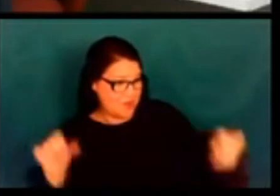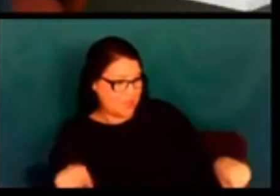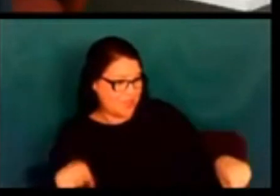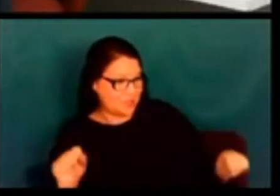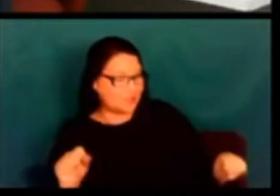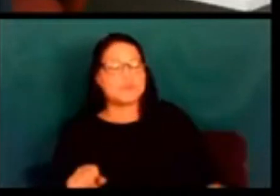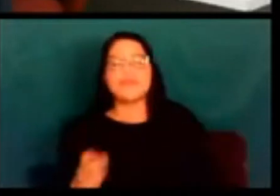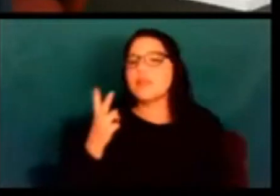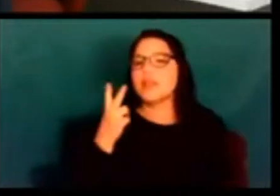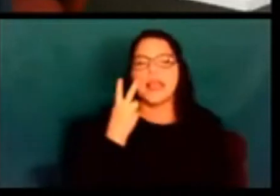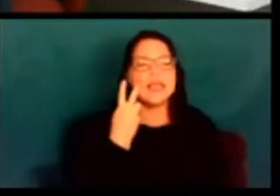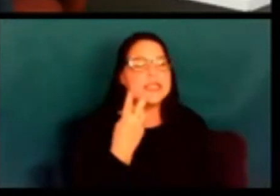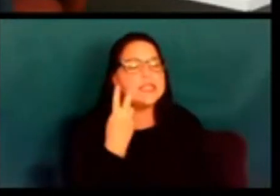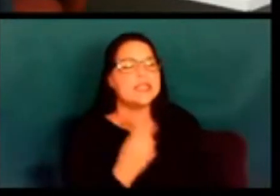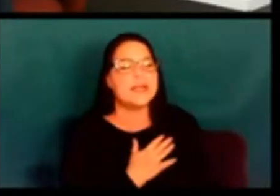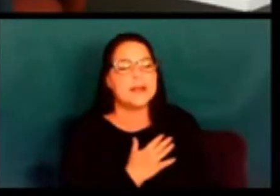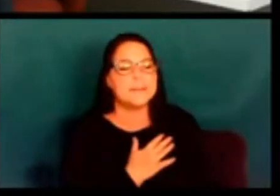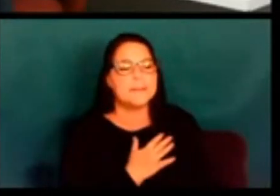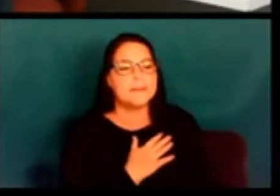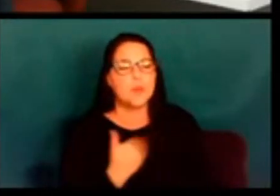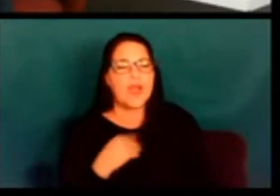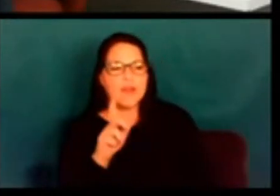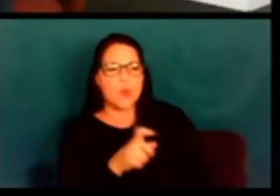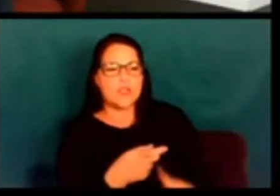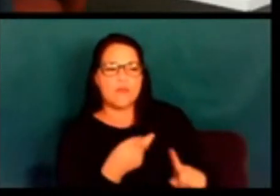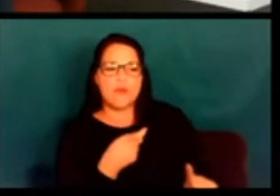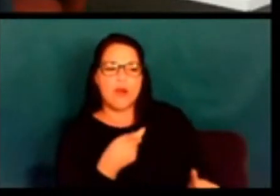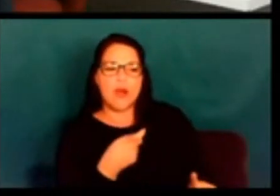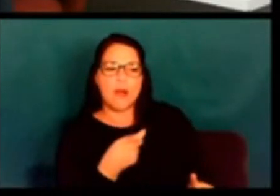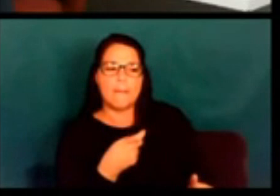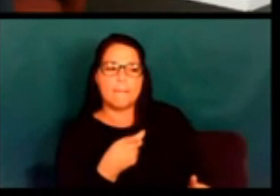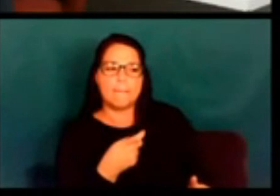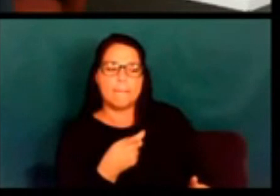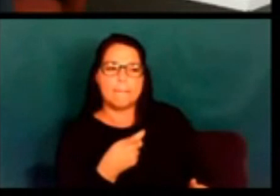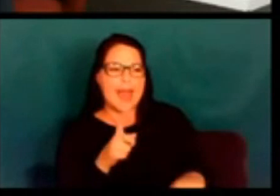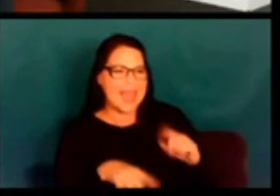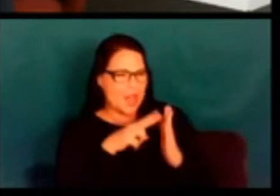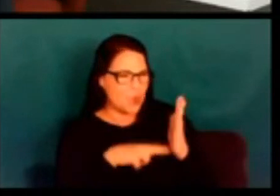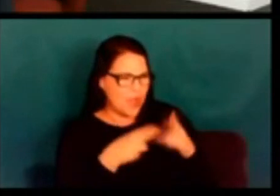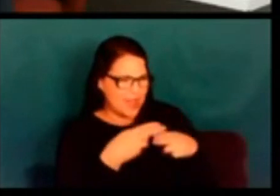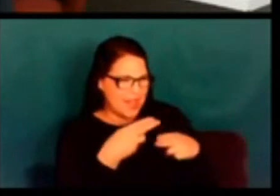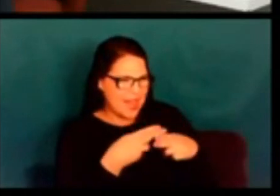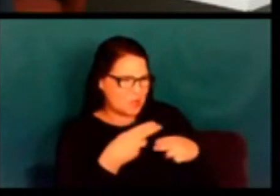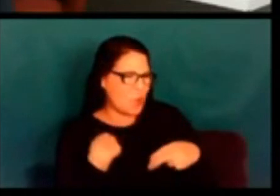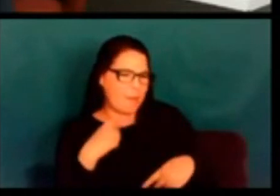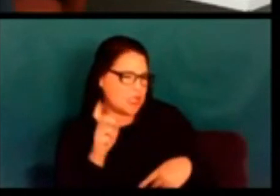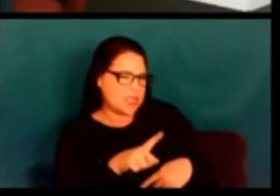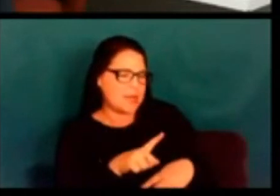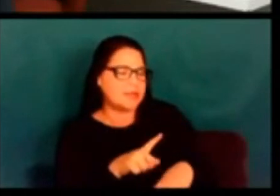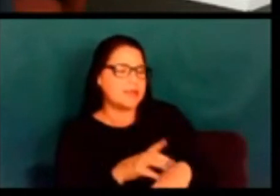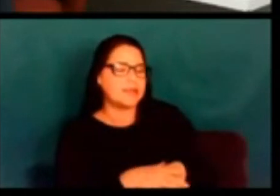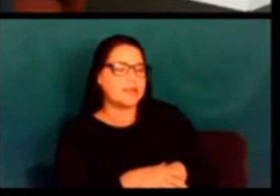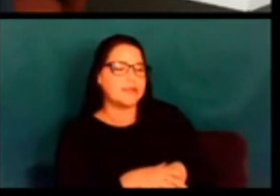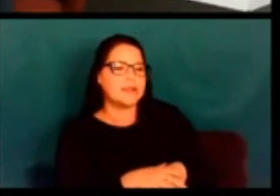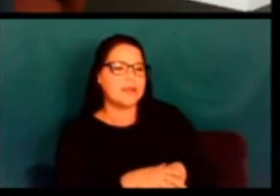Let's see. We have a question from, I can't read the screen name, so I'm just going to ask the question. On the art